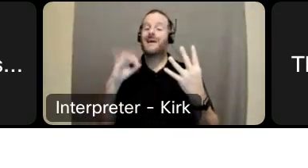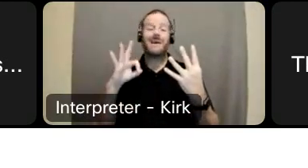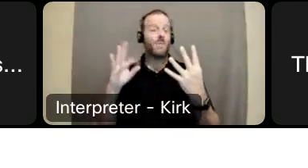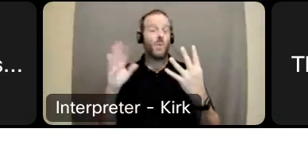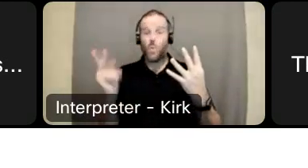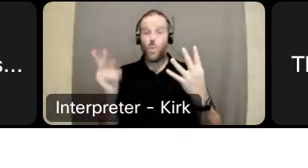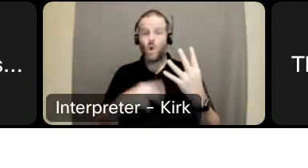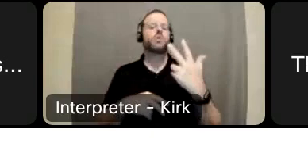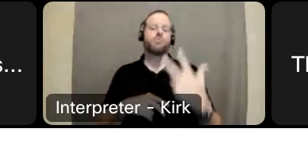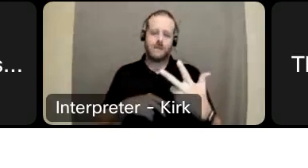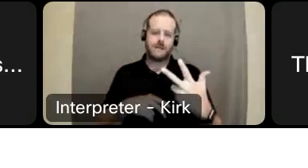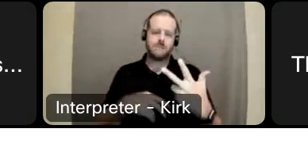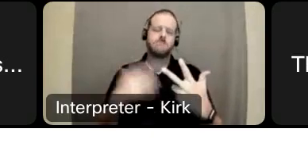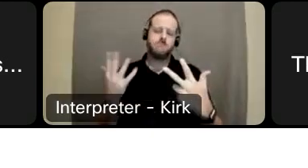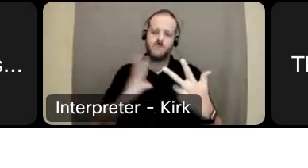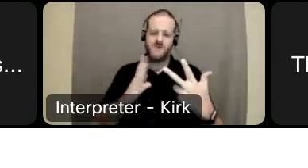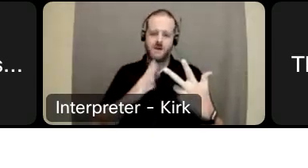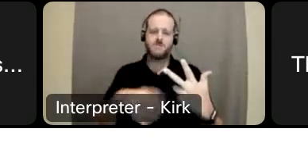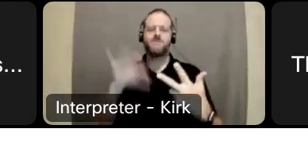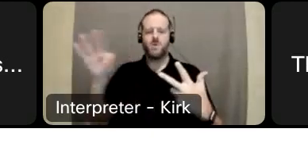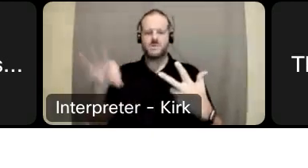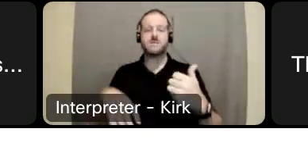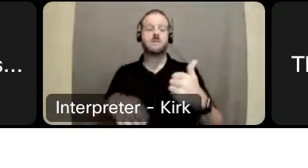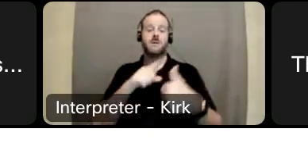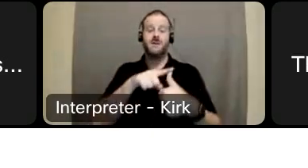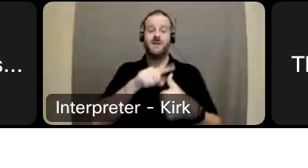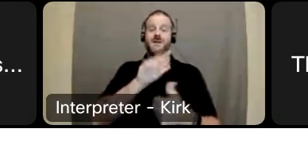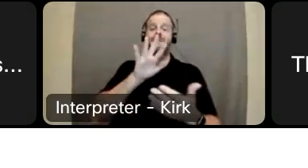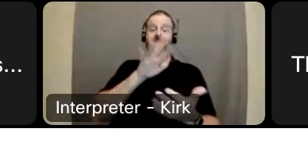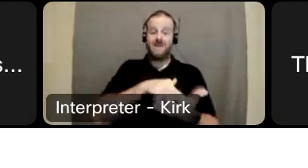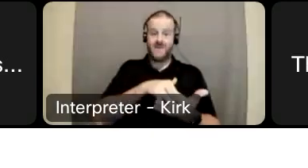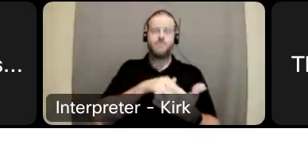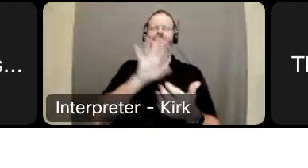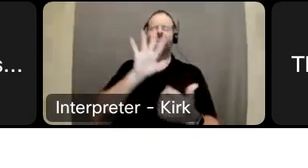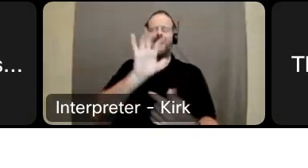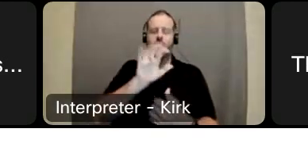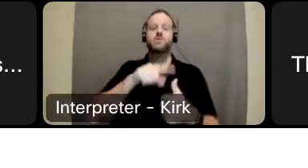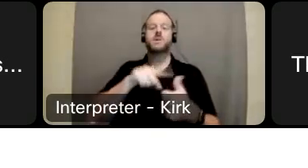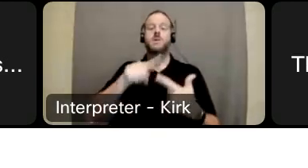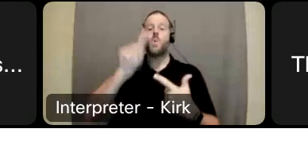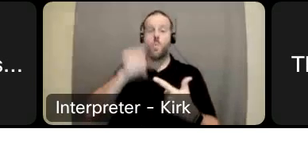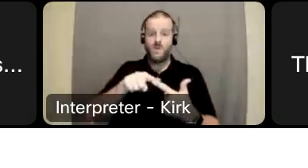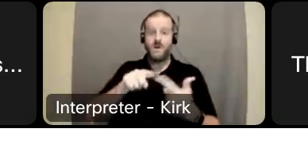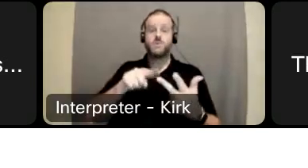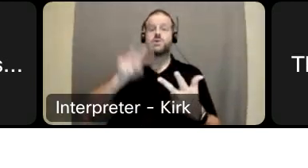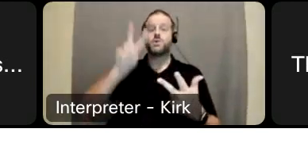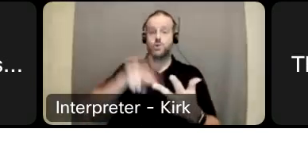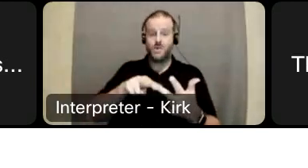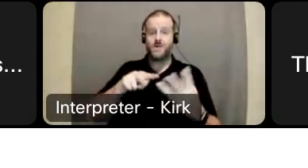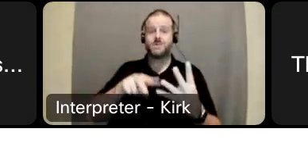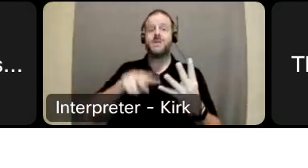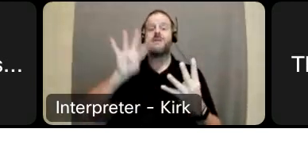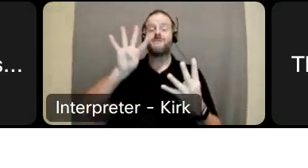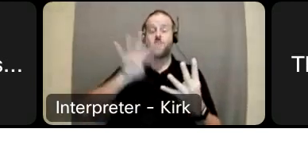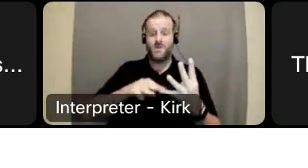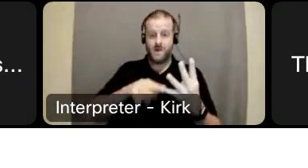a minimum. And you're going to be looking at 500, 1,000, 2,000, and 4,000 hertz.